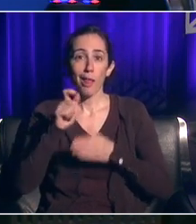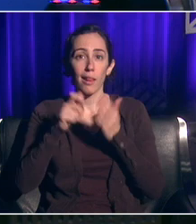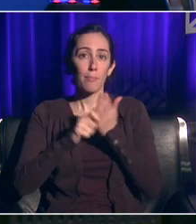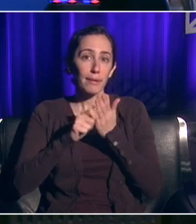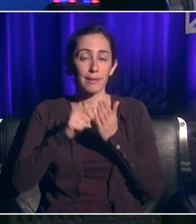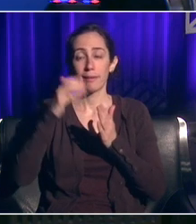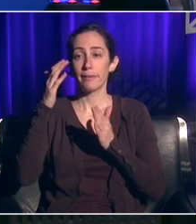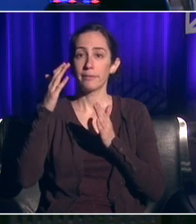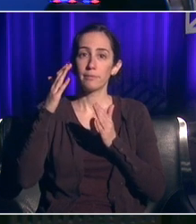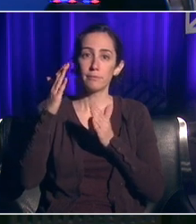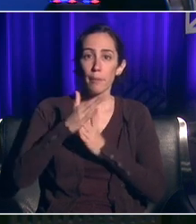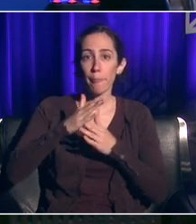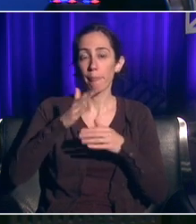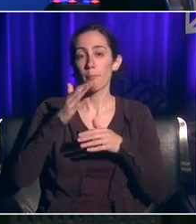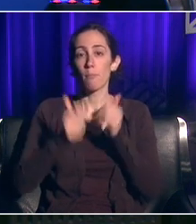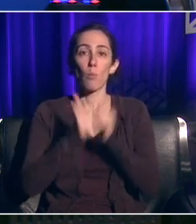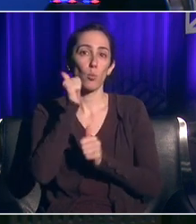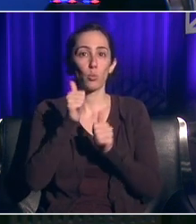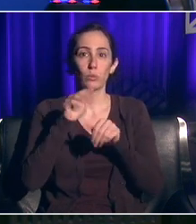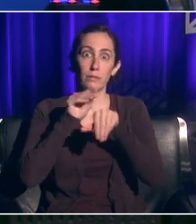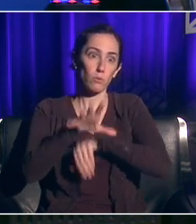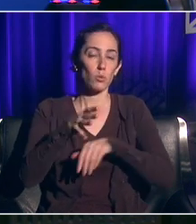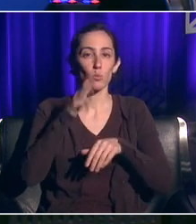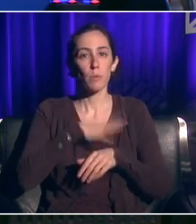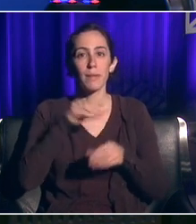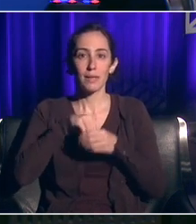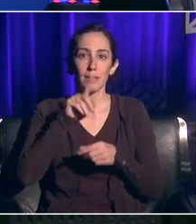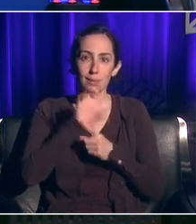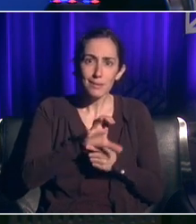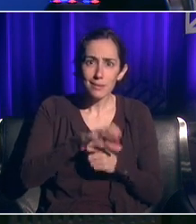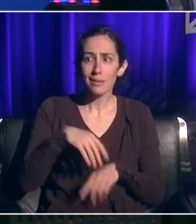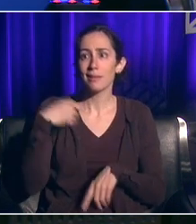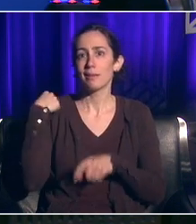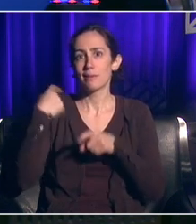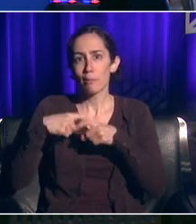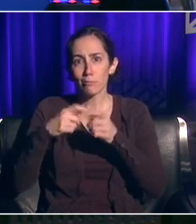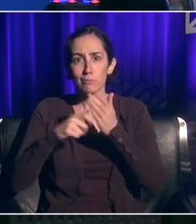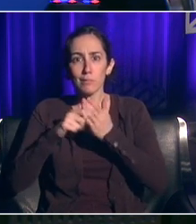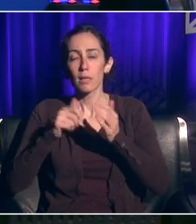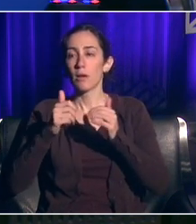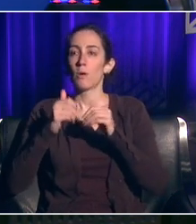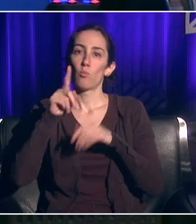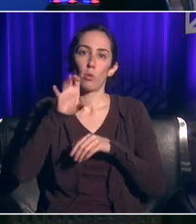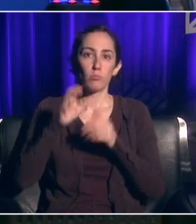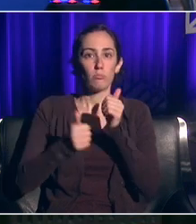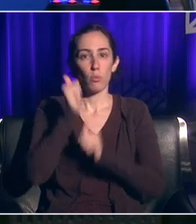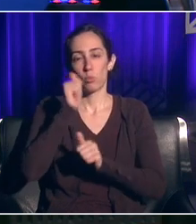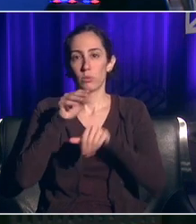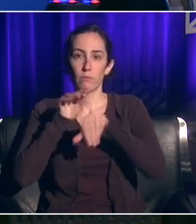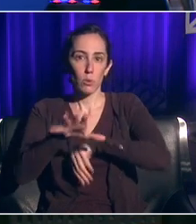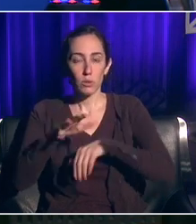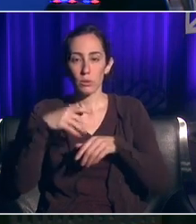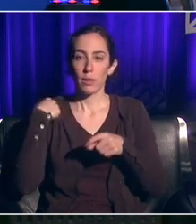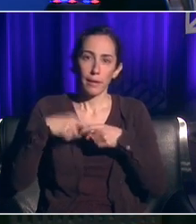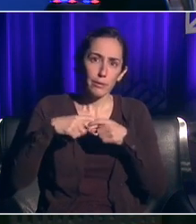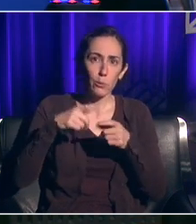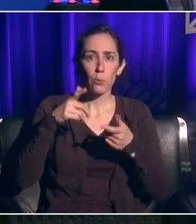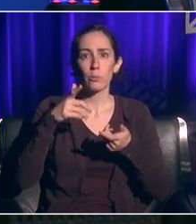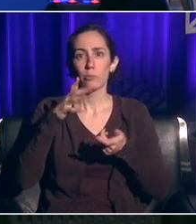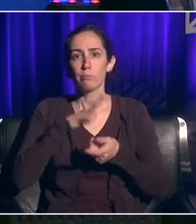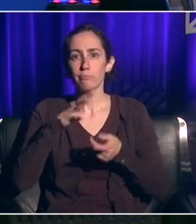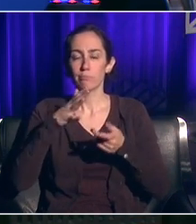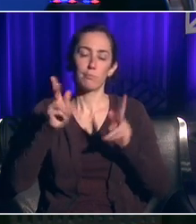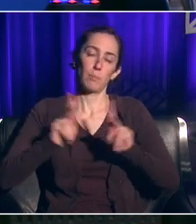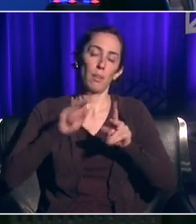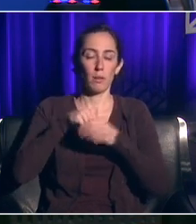in Washington, D.C., Hispanic Business's 100 Most Influential Latinos in America, Fast Company's Top 100 Creative Minds, and